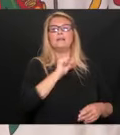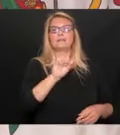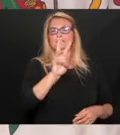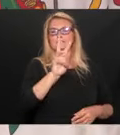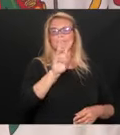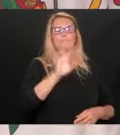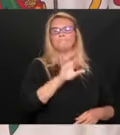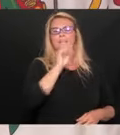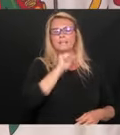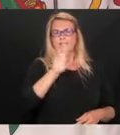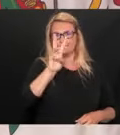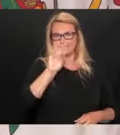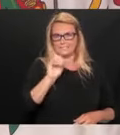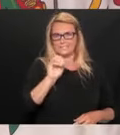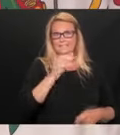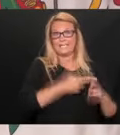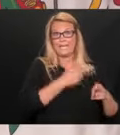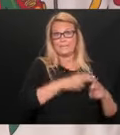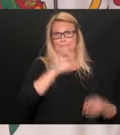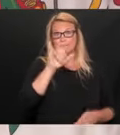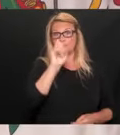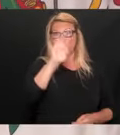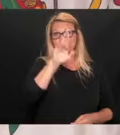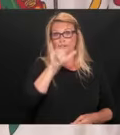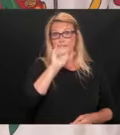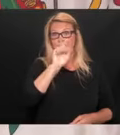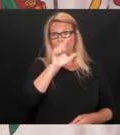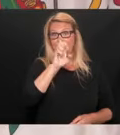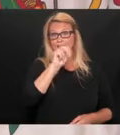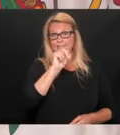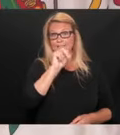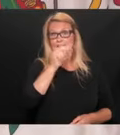60-year-old Jeffrey Allen